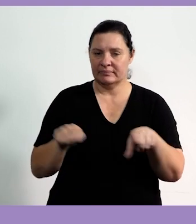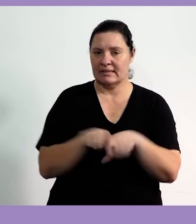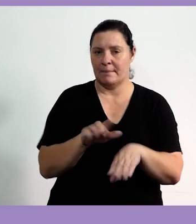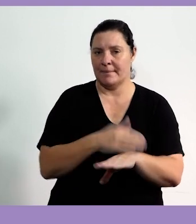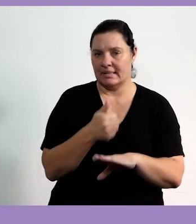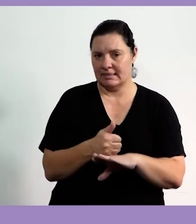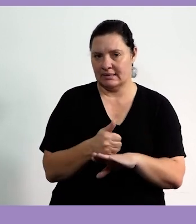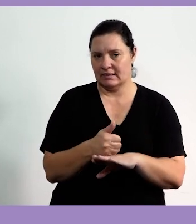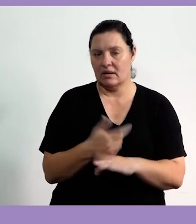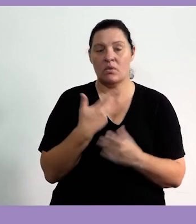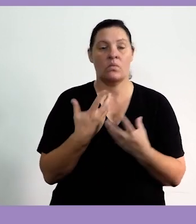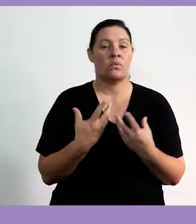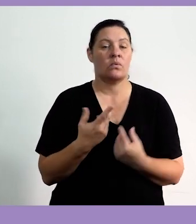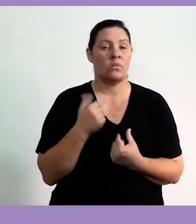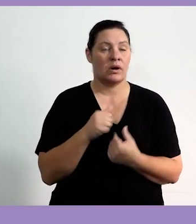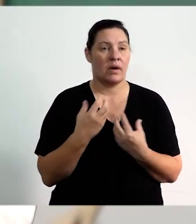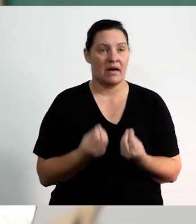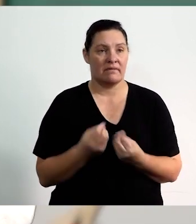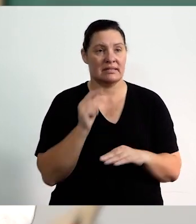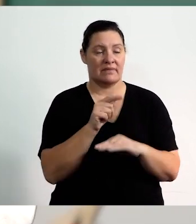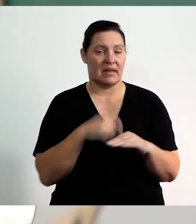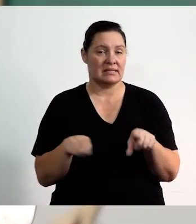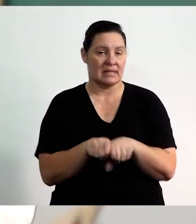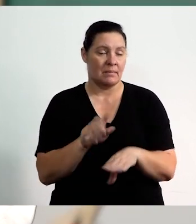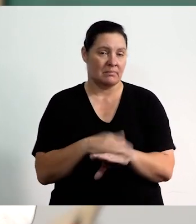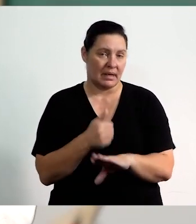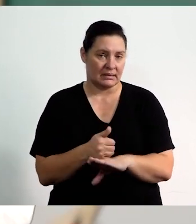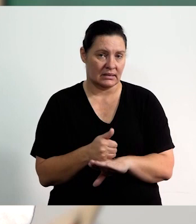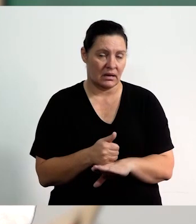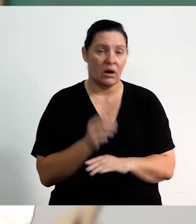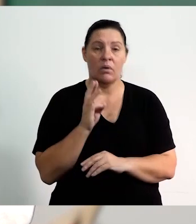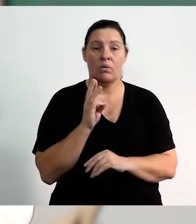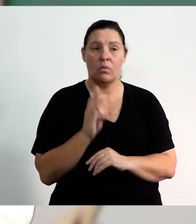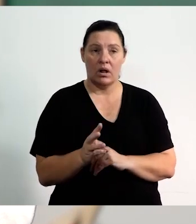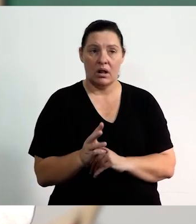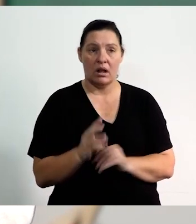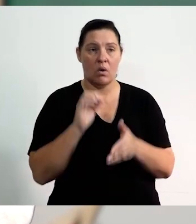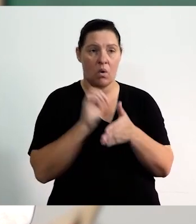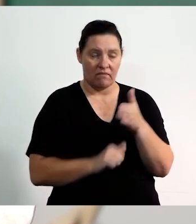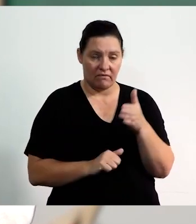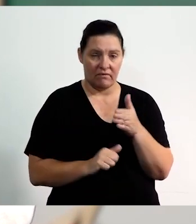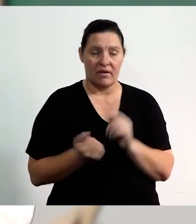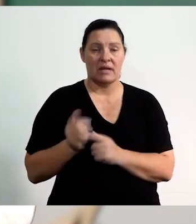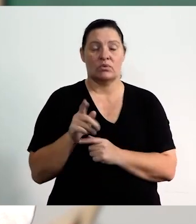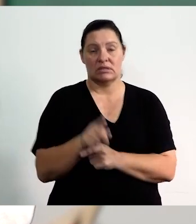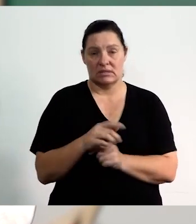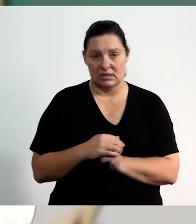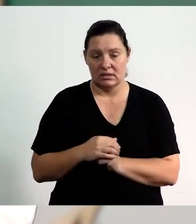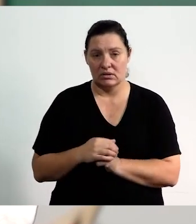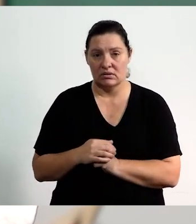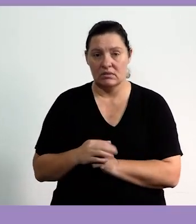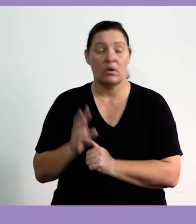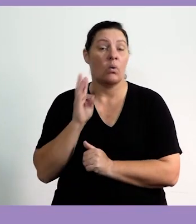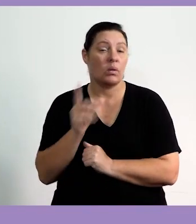about dividing the same base. Remember, when we are dividing the same base, then we are going to subtract the